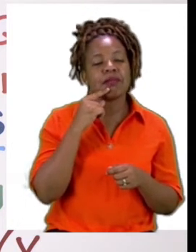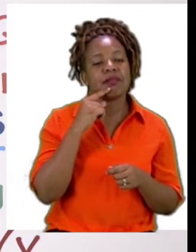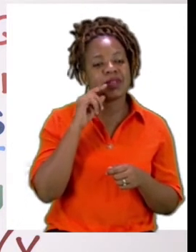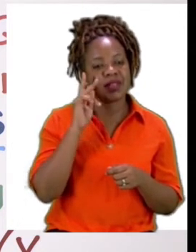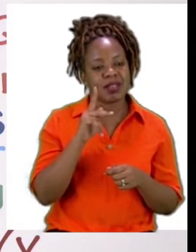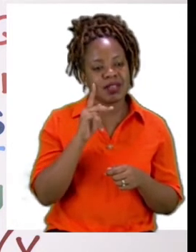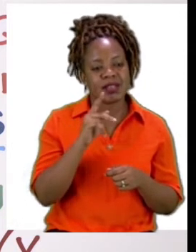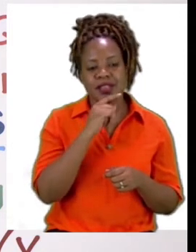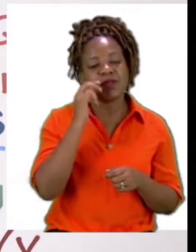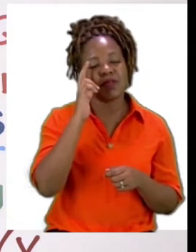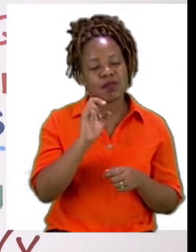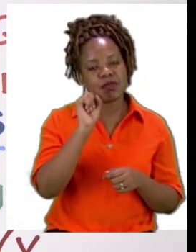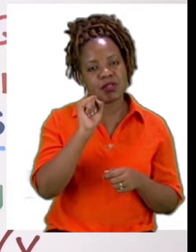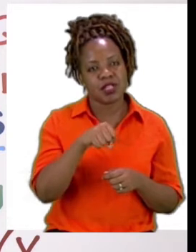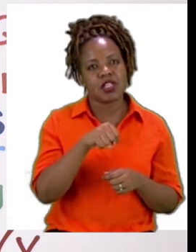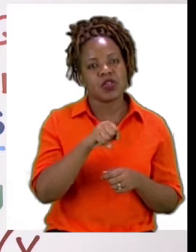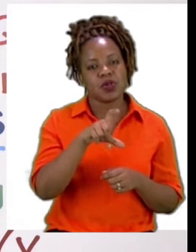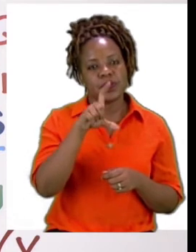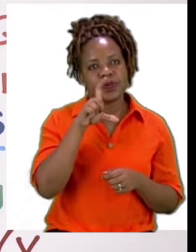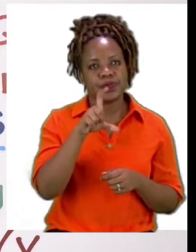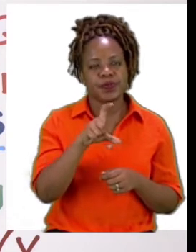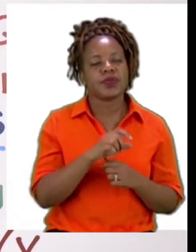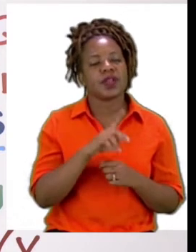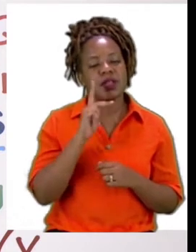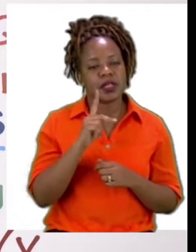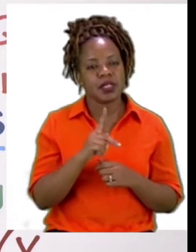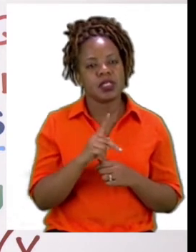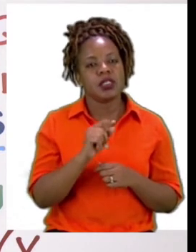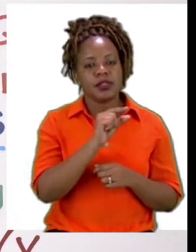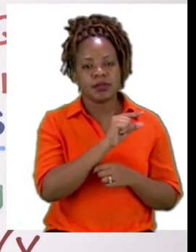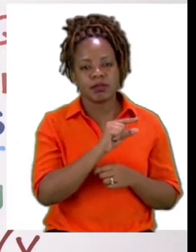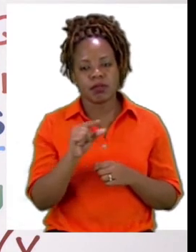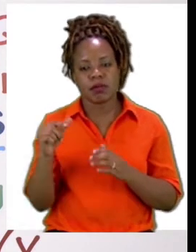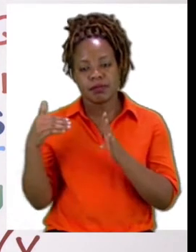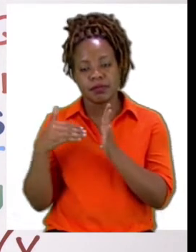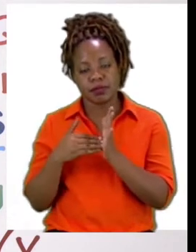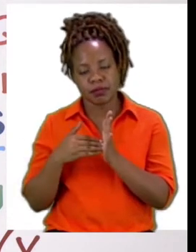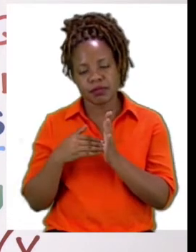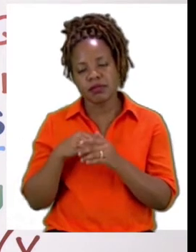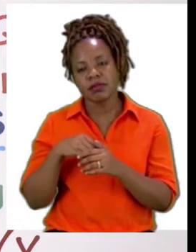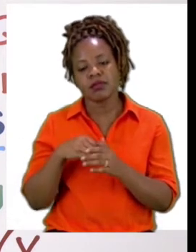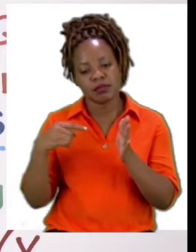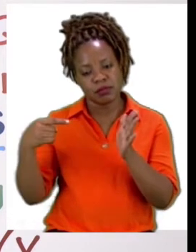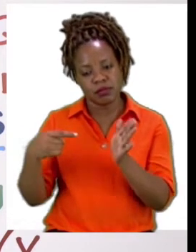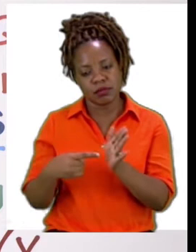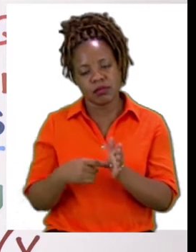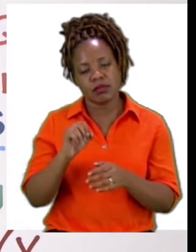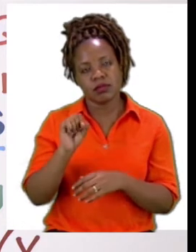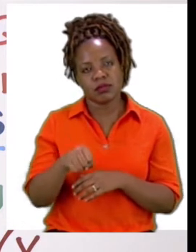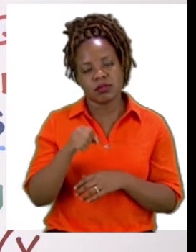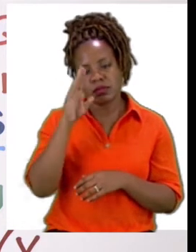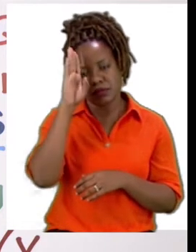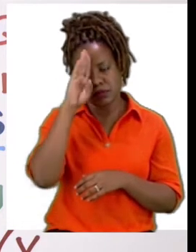letter. Then, when you are ending your sentence, don't forget to put a full stop. Make sure that